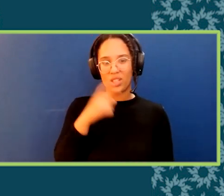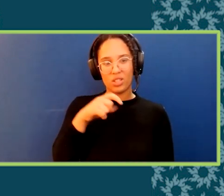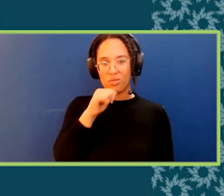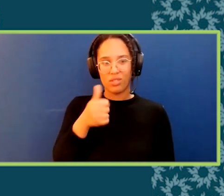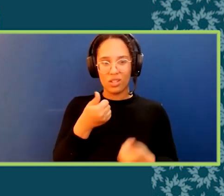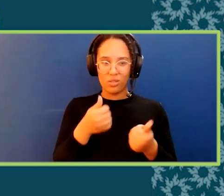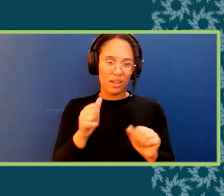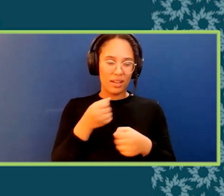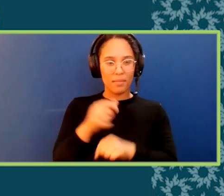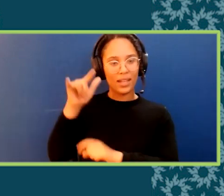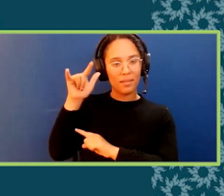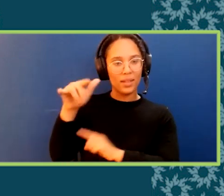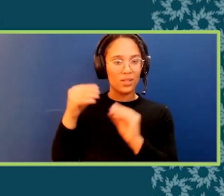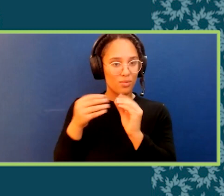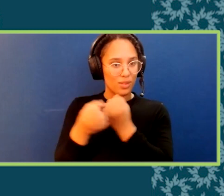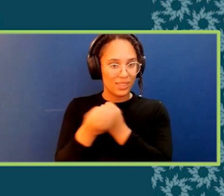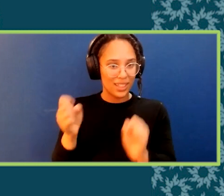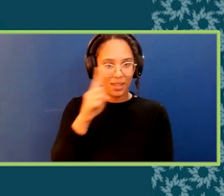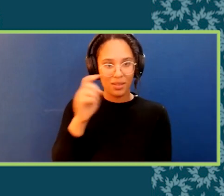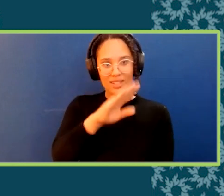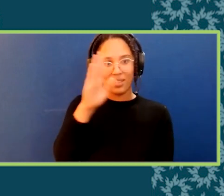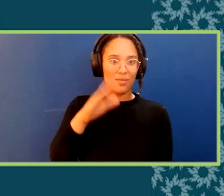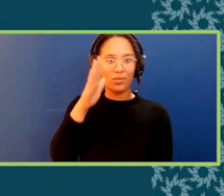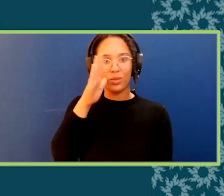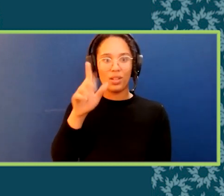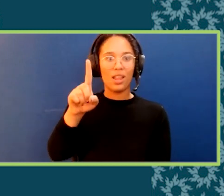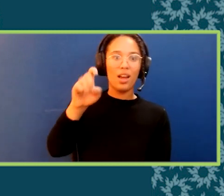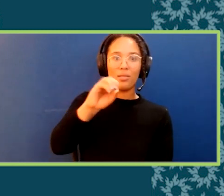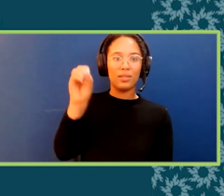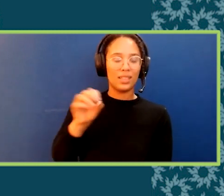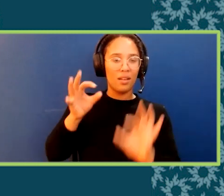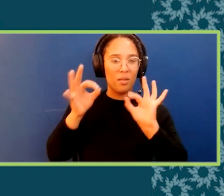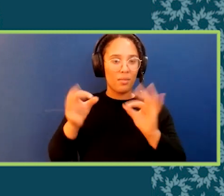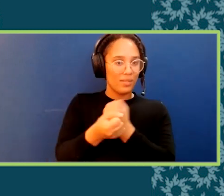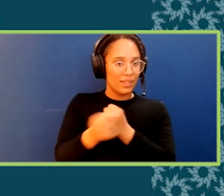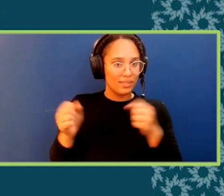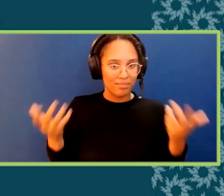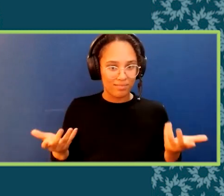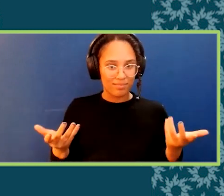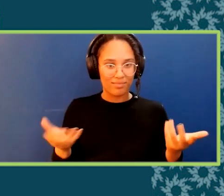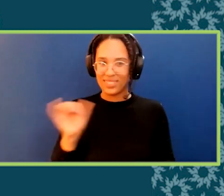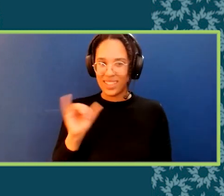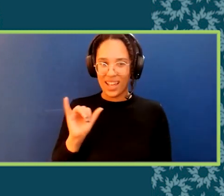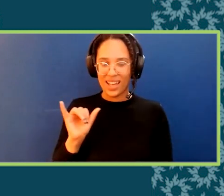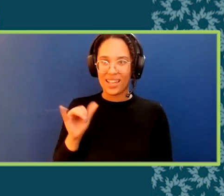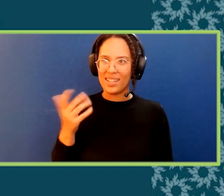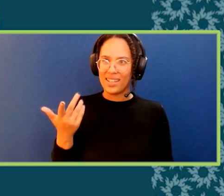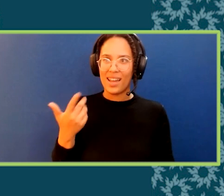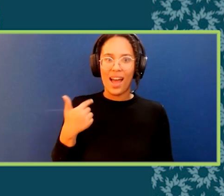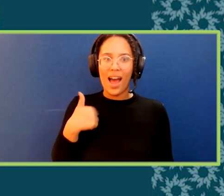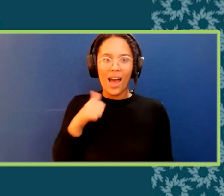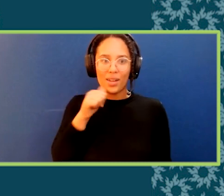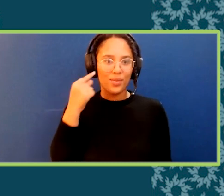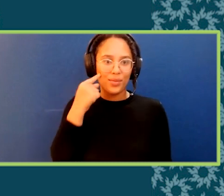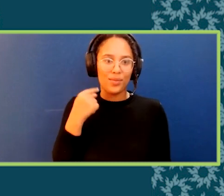get 100% safety. Like, yeah, we're not, I don't think we should go like,